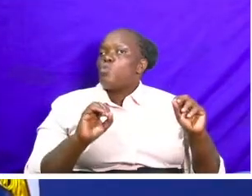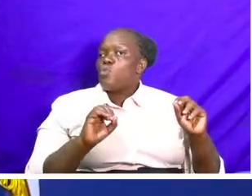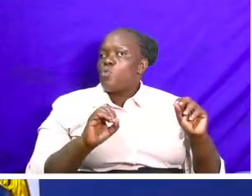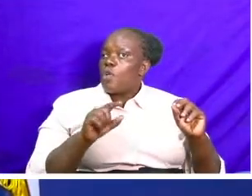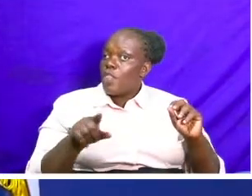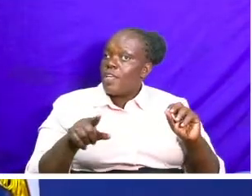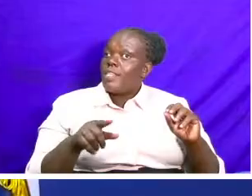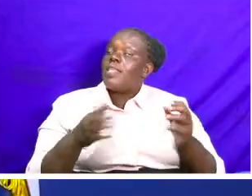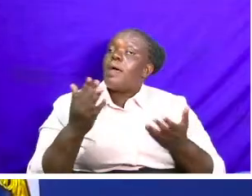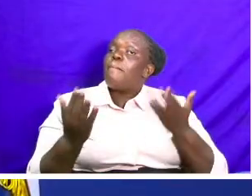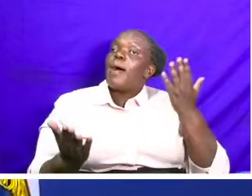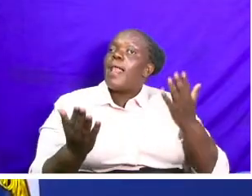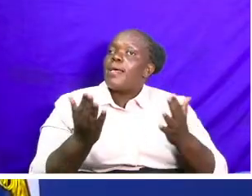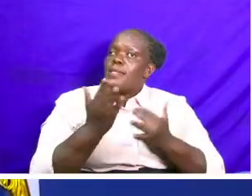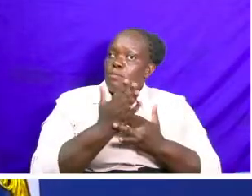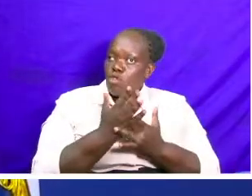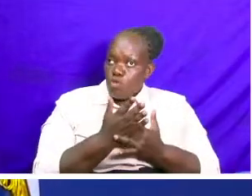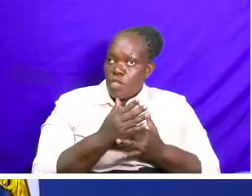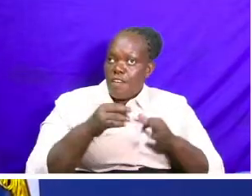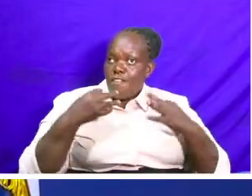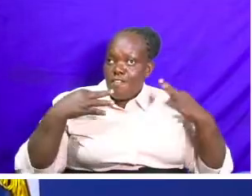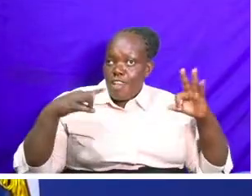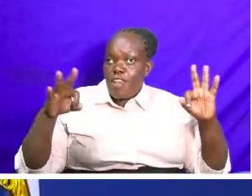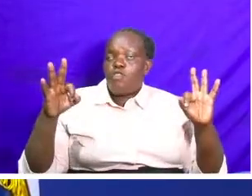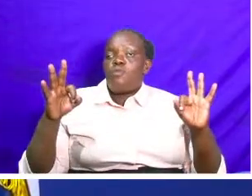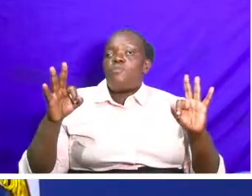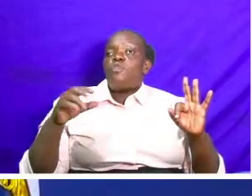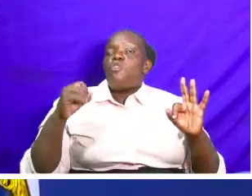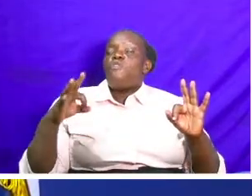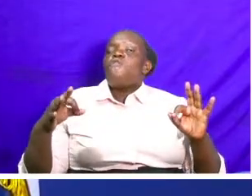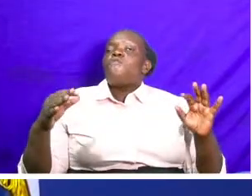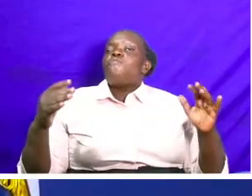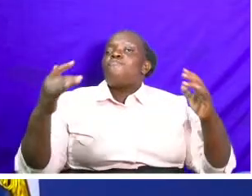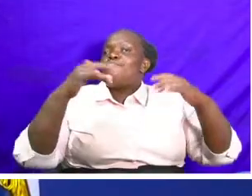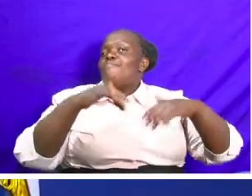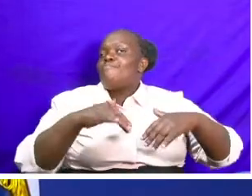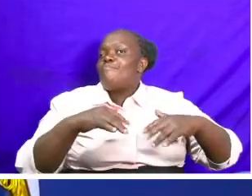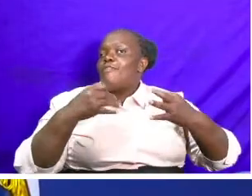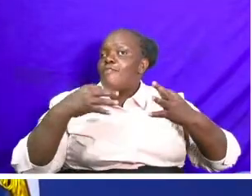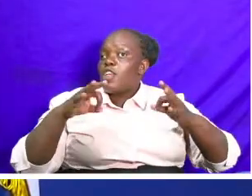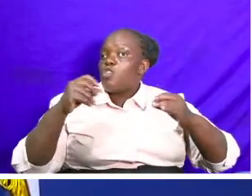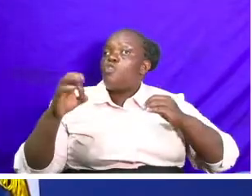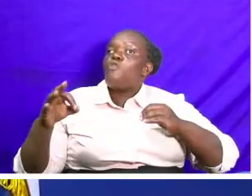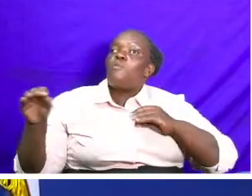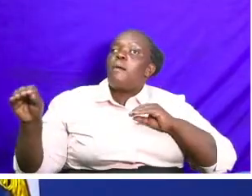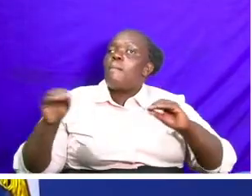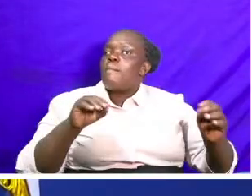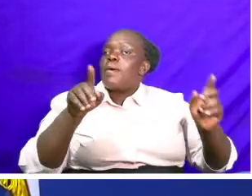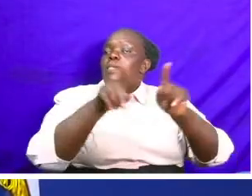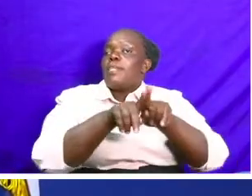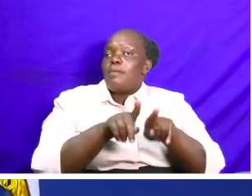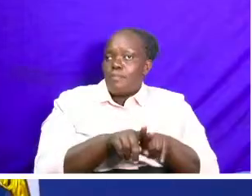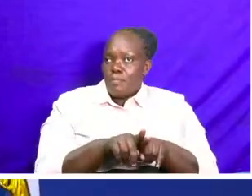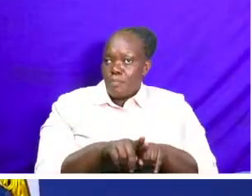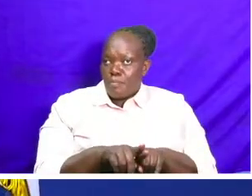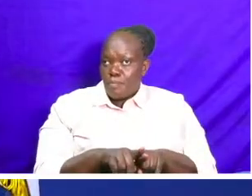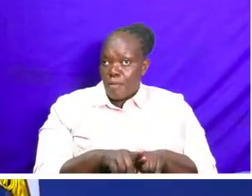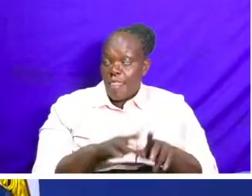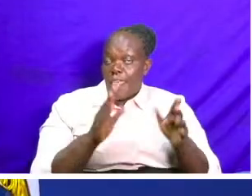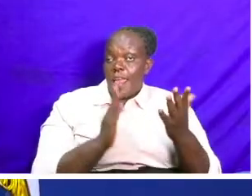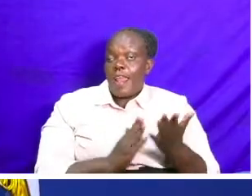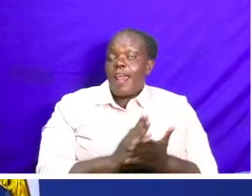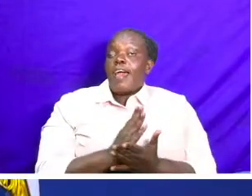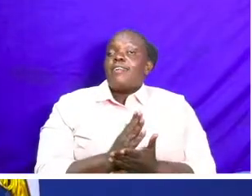the delicate balance between freedom of assembly, freedom of movement, and also the